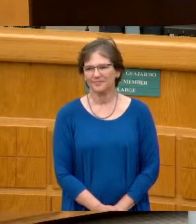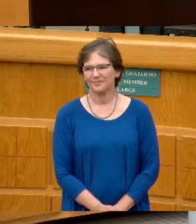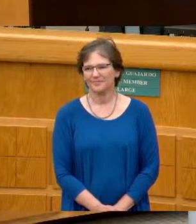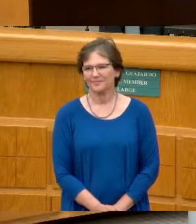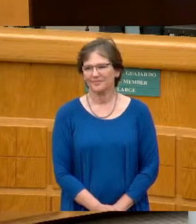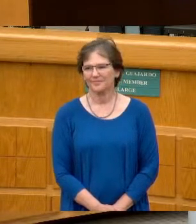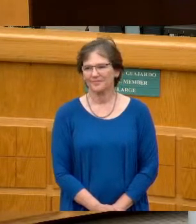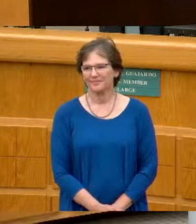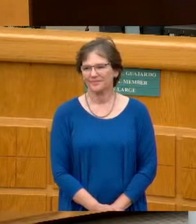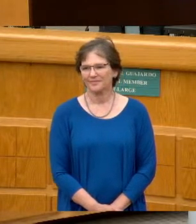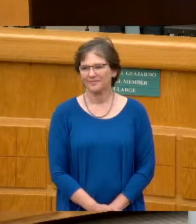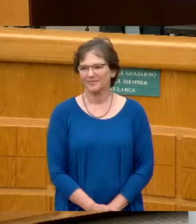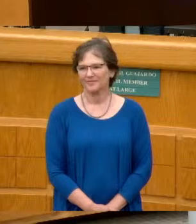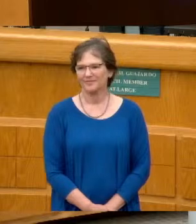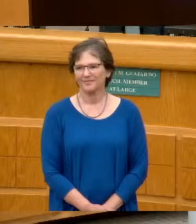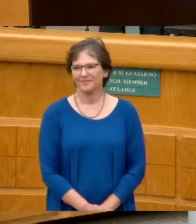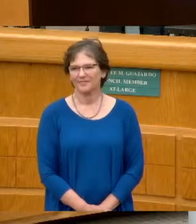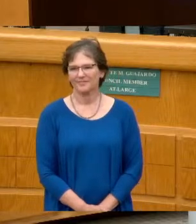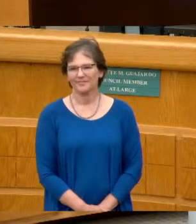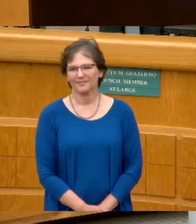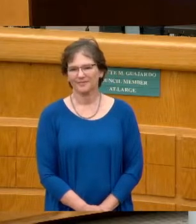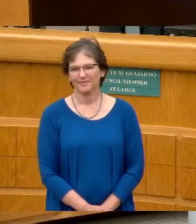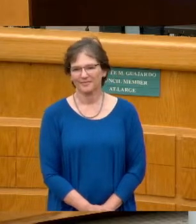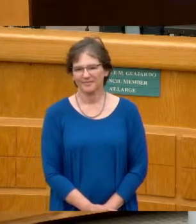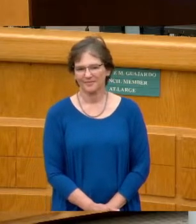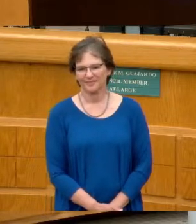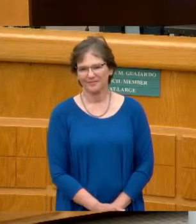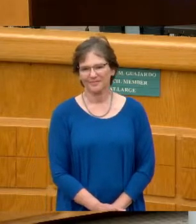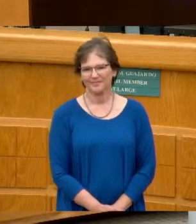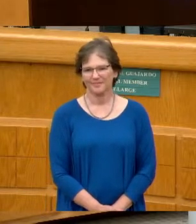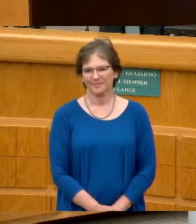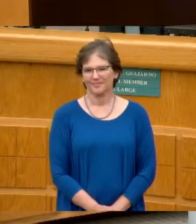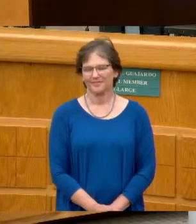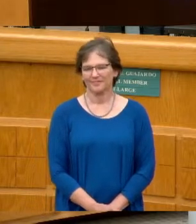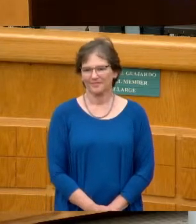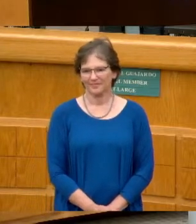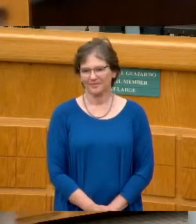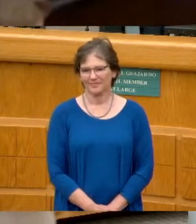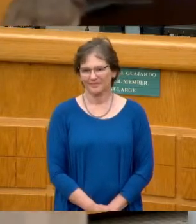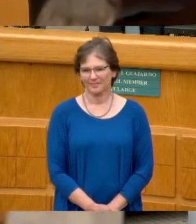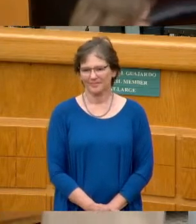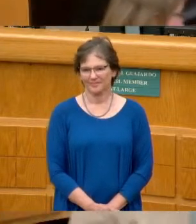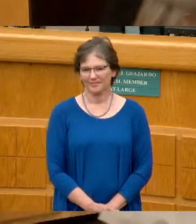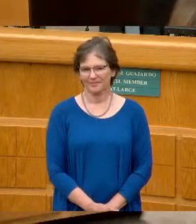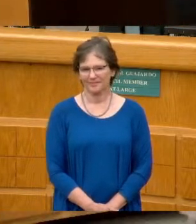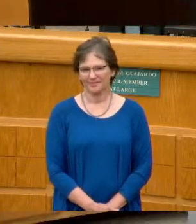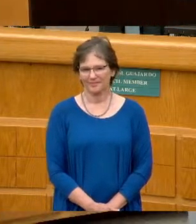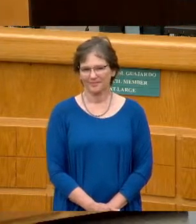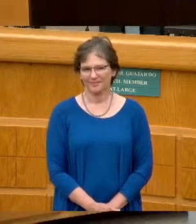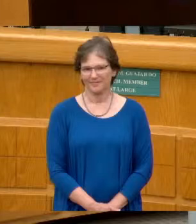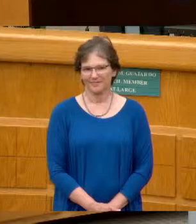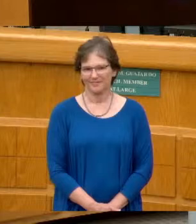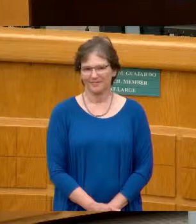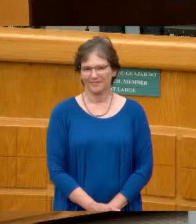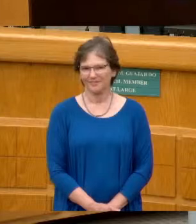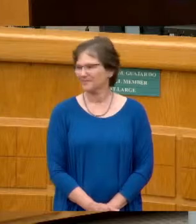mantener seguros a sus comensales. Ahora dará su reporte la directora del Departamento de Salud Pública, Annette